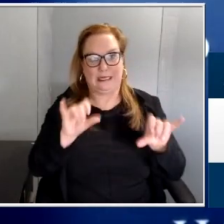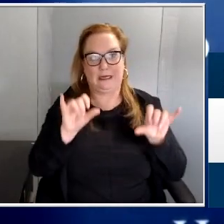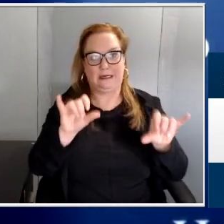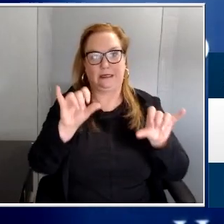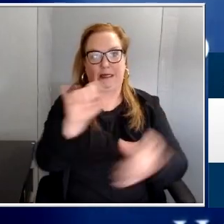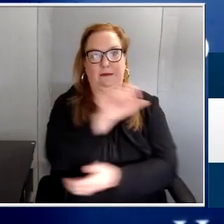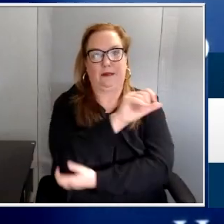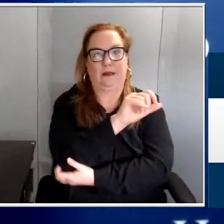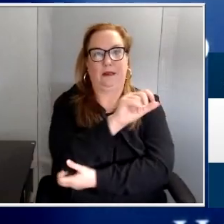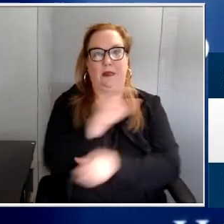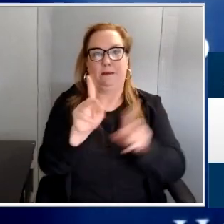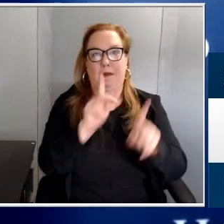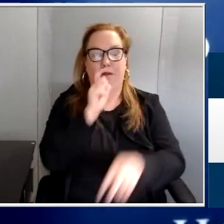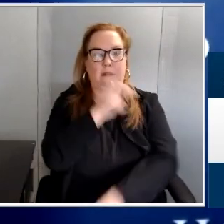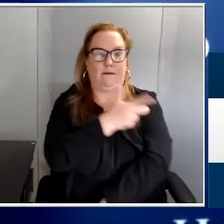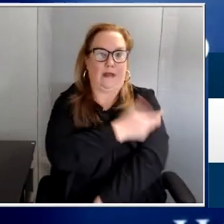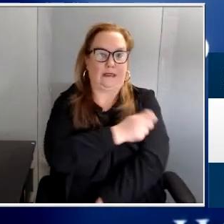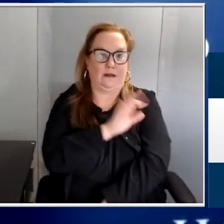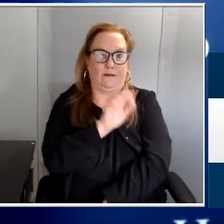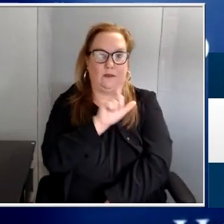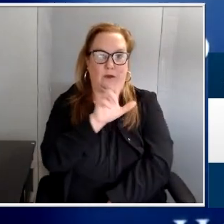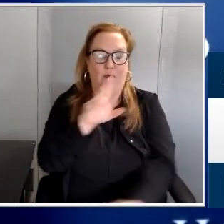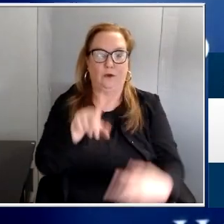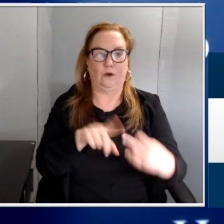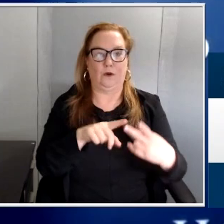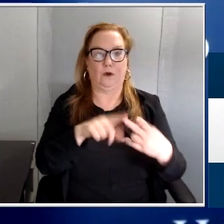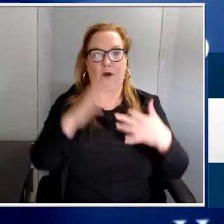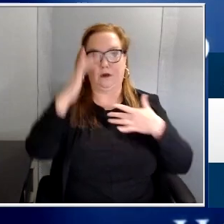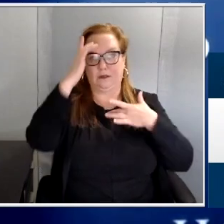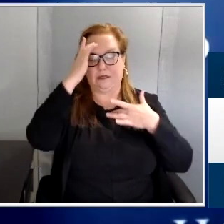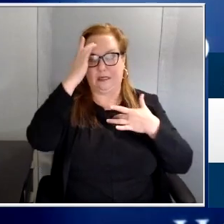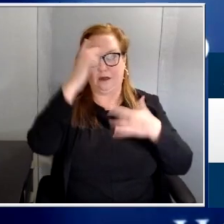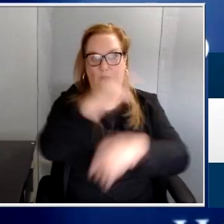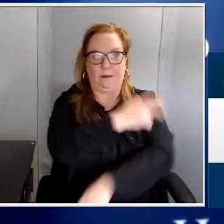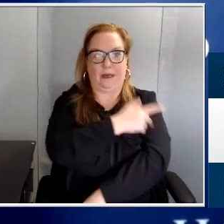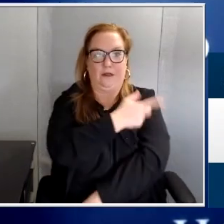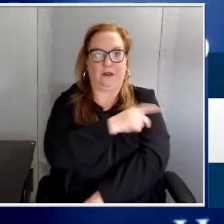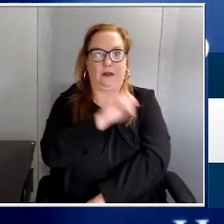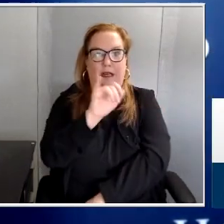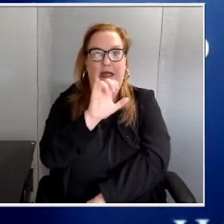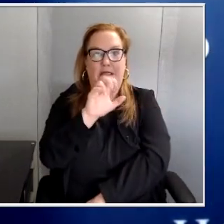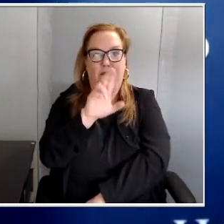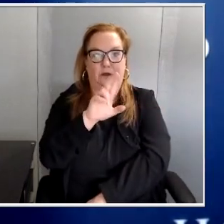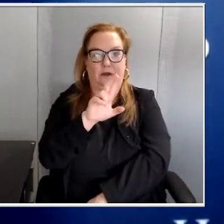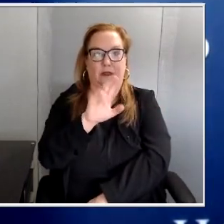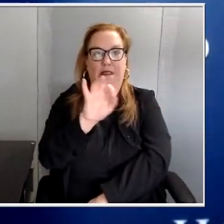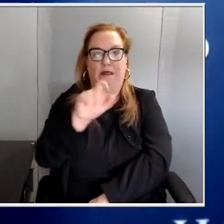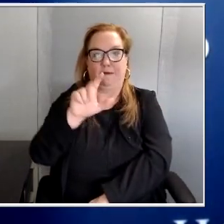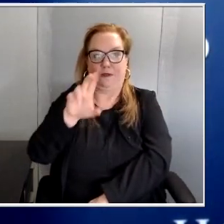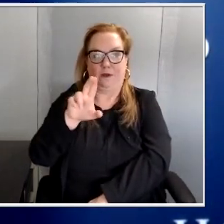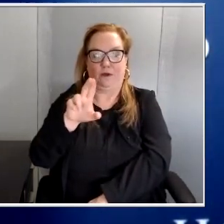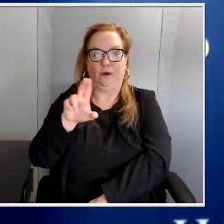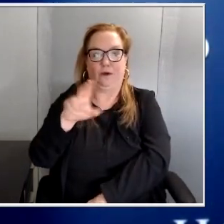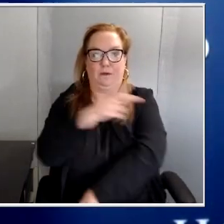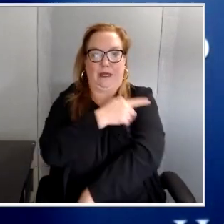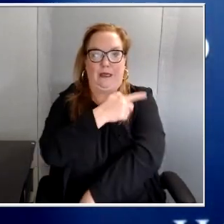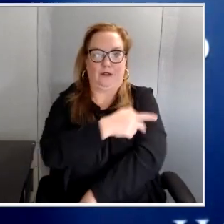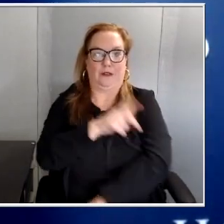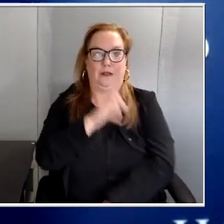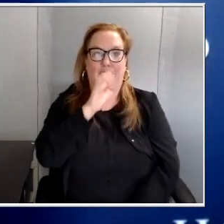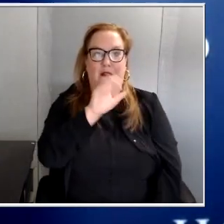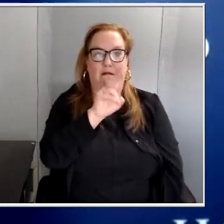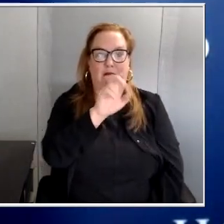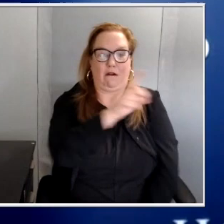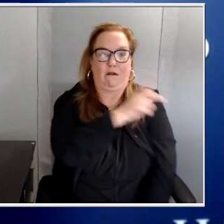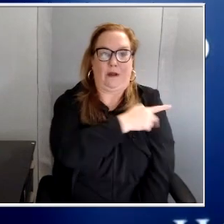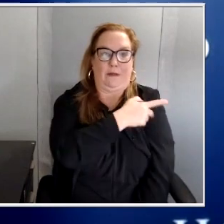very unvaccinated from flu. Our sicker patients, even our ICU patient today, is an influenza patient, not a COVID patient. So I'm